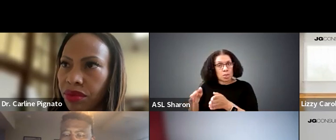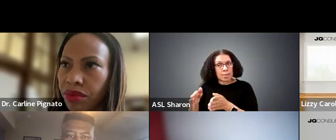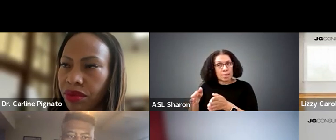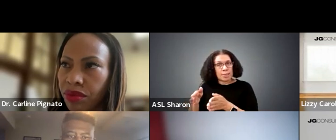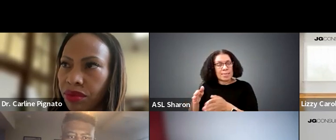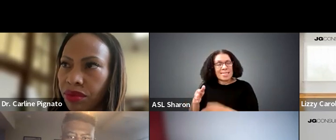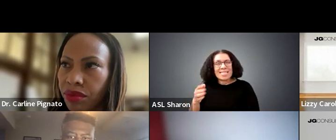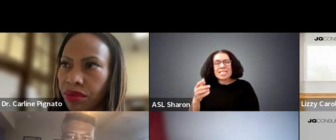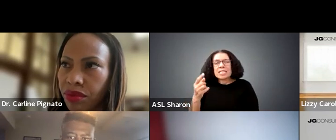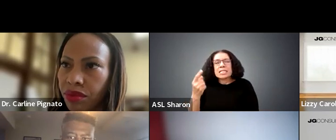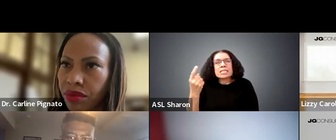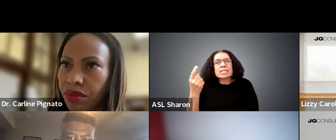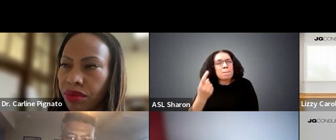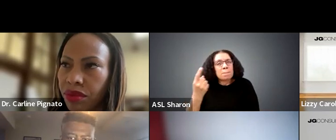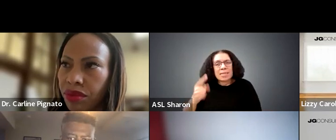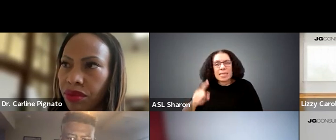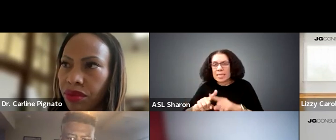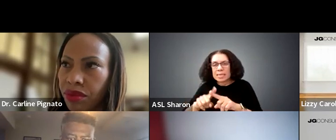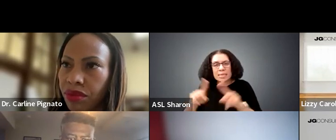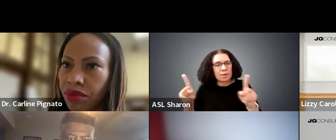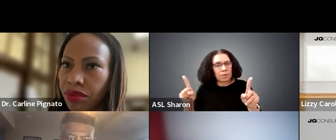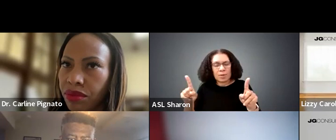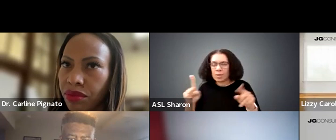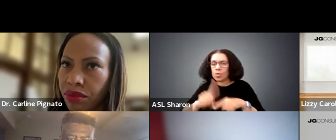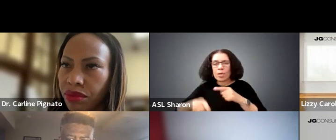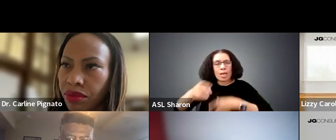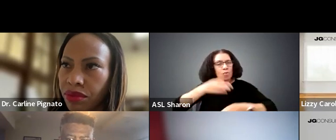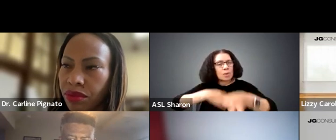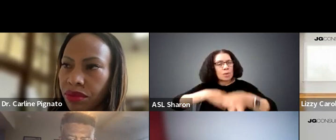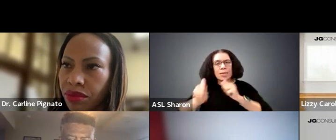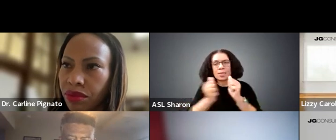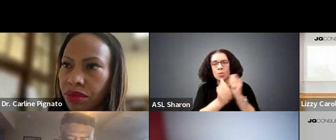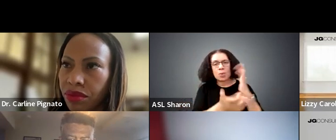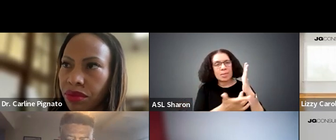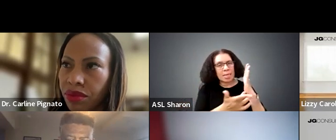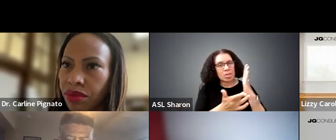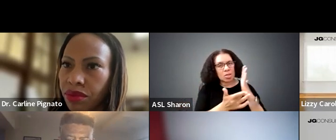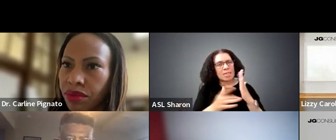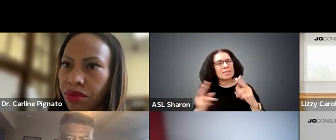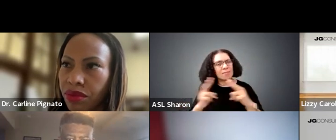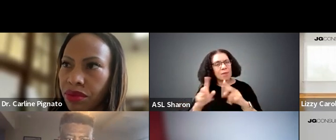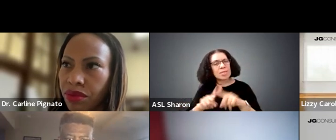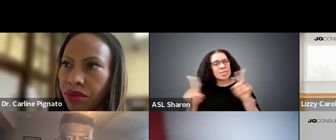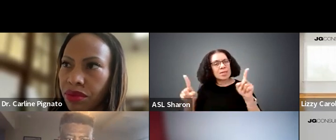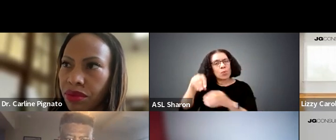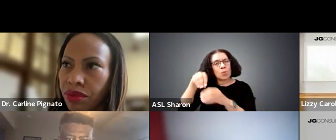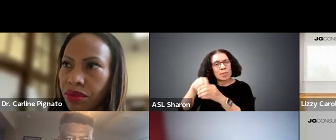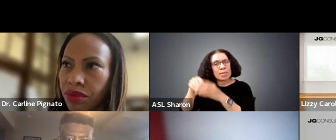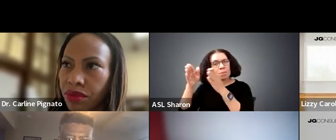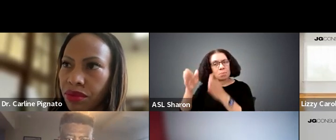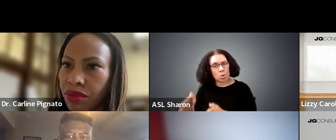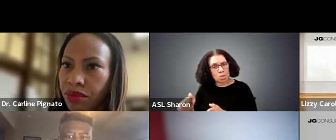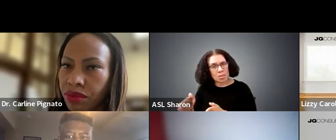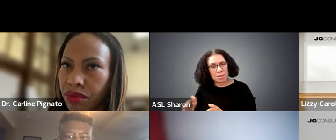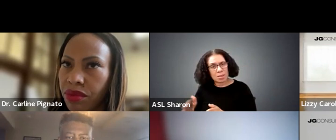is something to it that makes a difference. And so I would